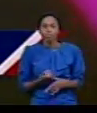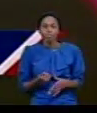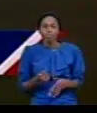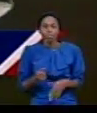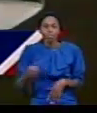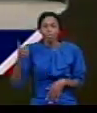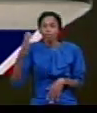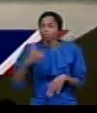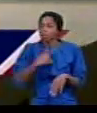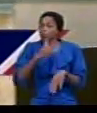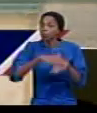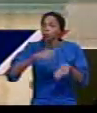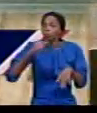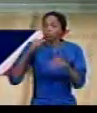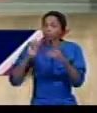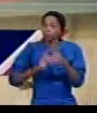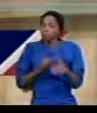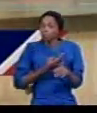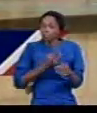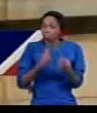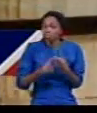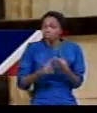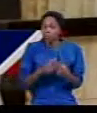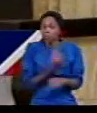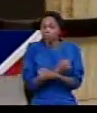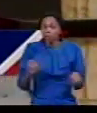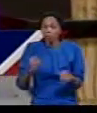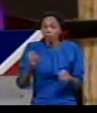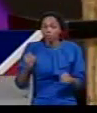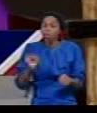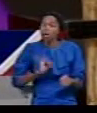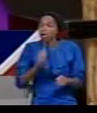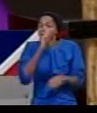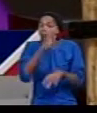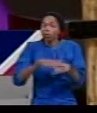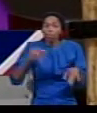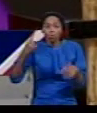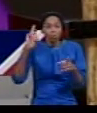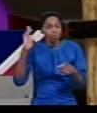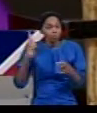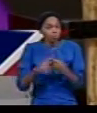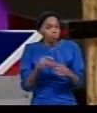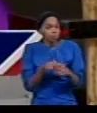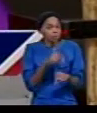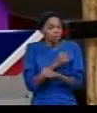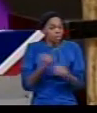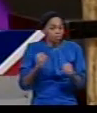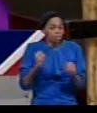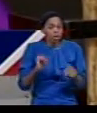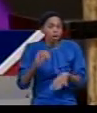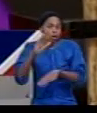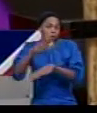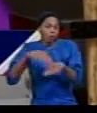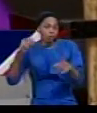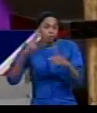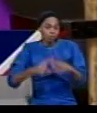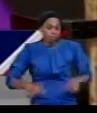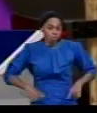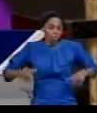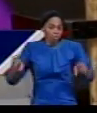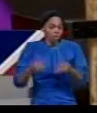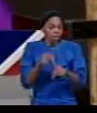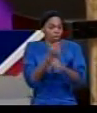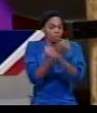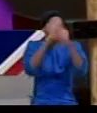to salvation. I'm called by the Savior, and I'm called to live like the Savior,